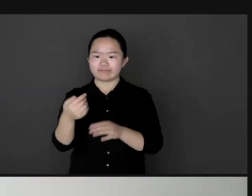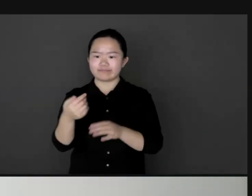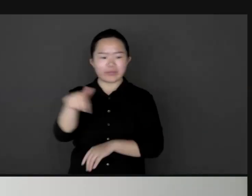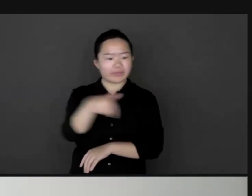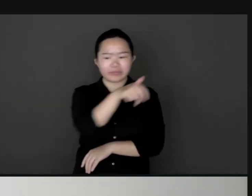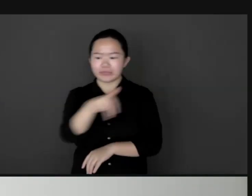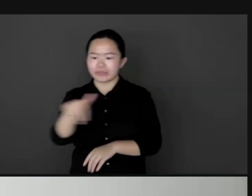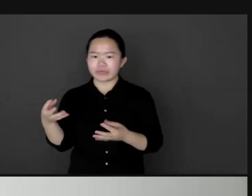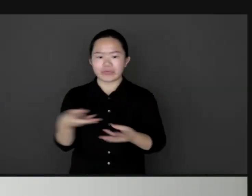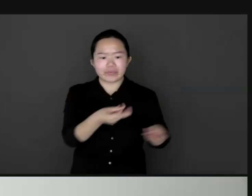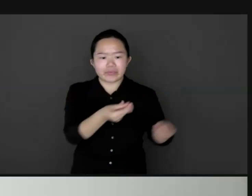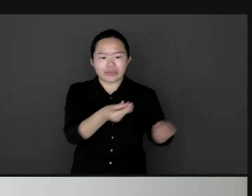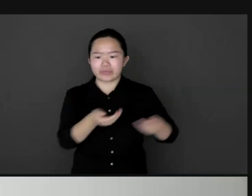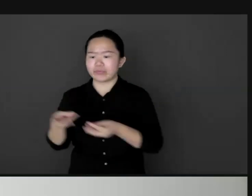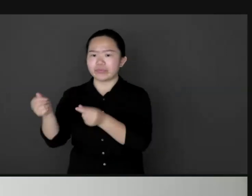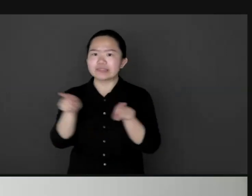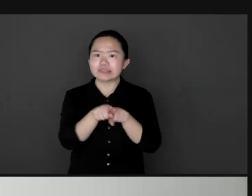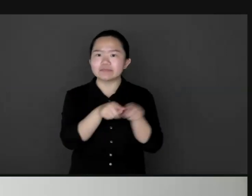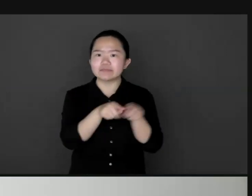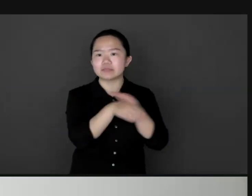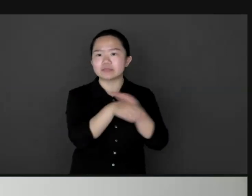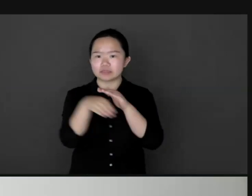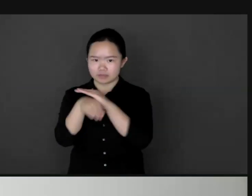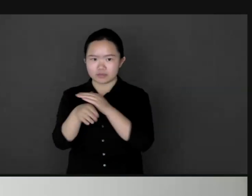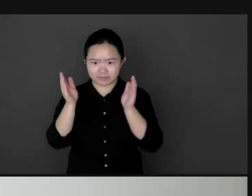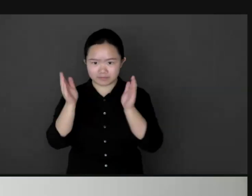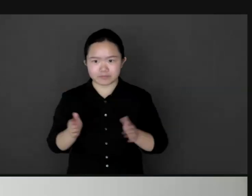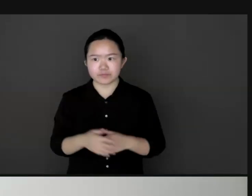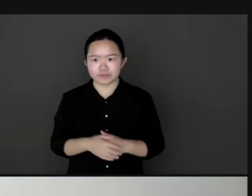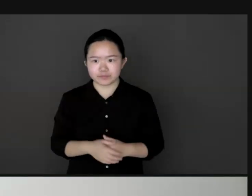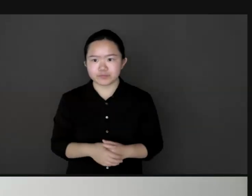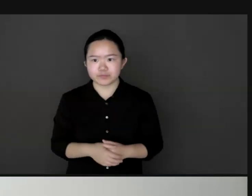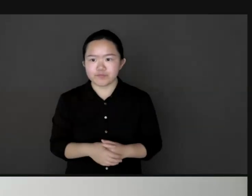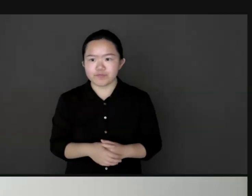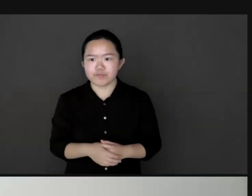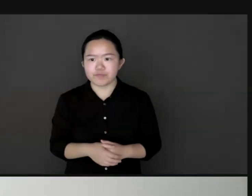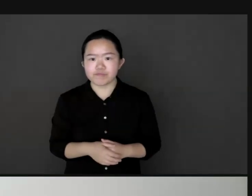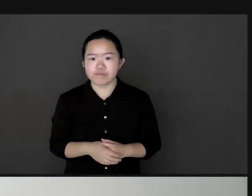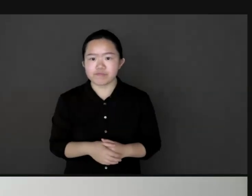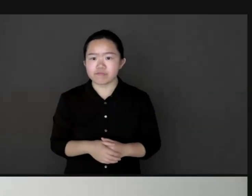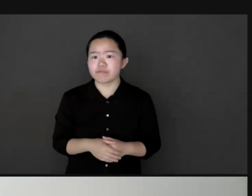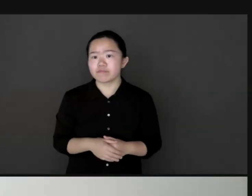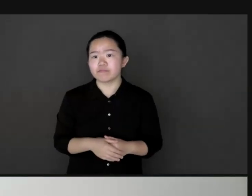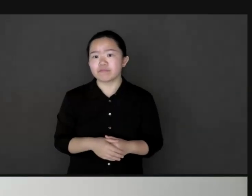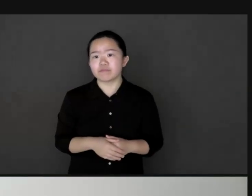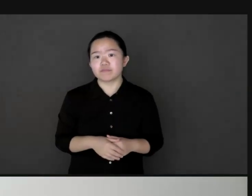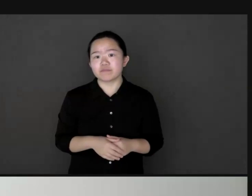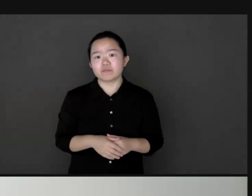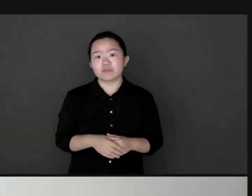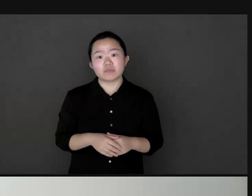be. But I think the fundamental issue with accessibility on both mobile and on the web is one of